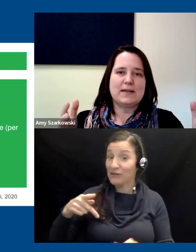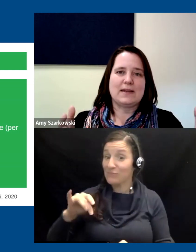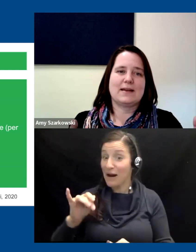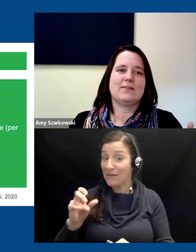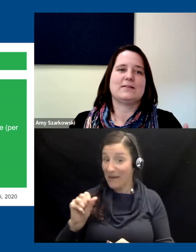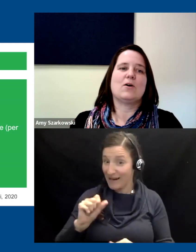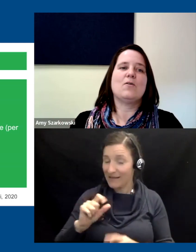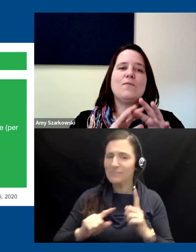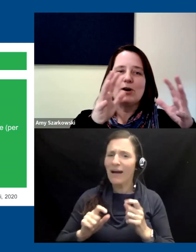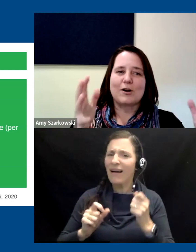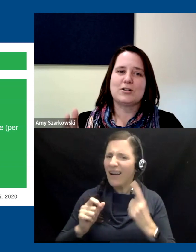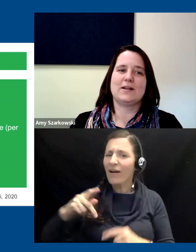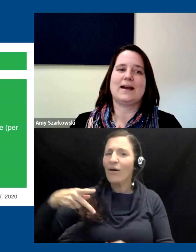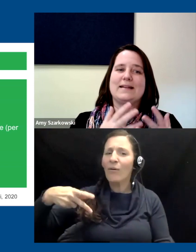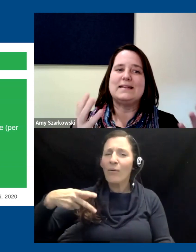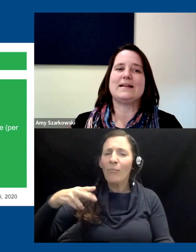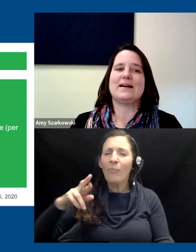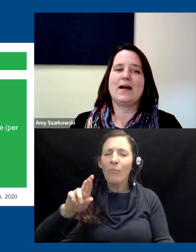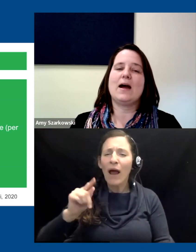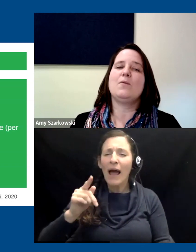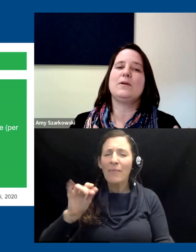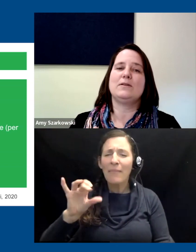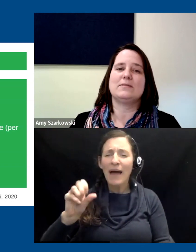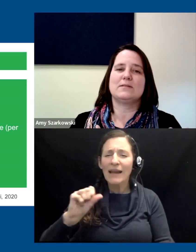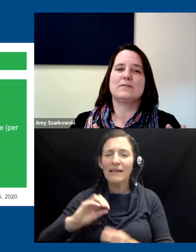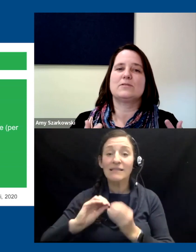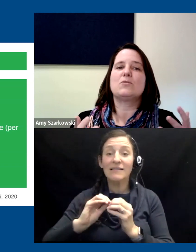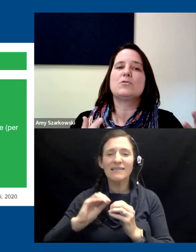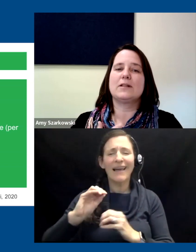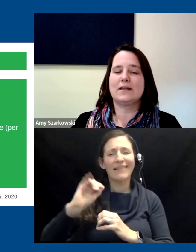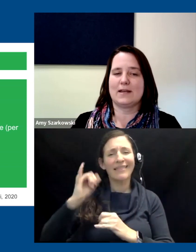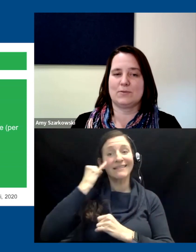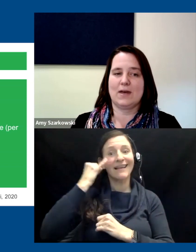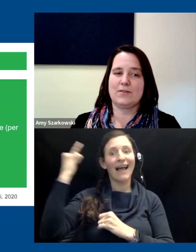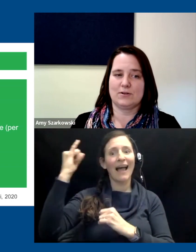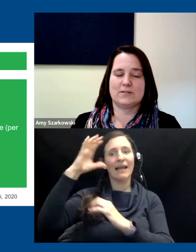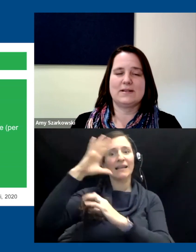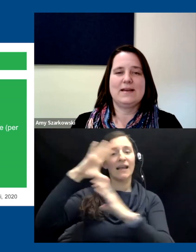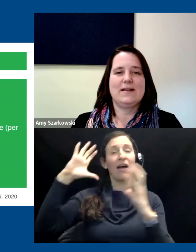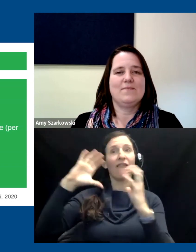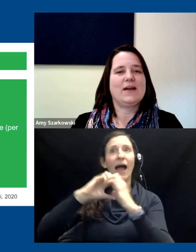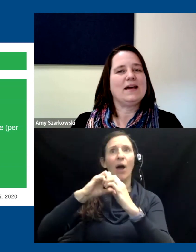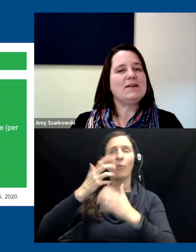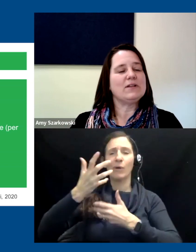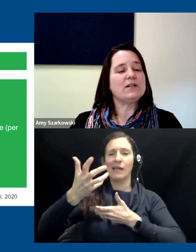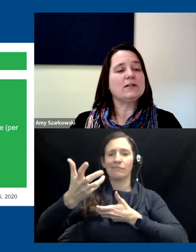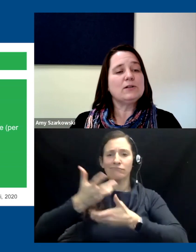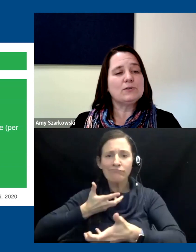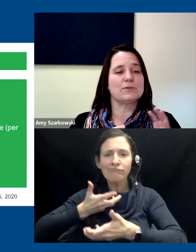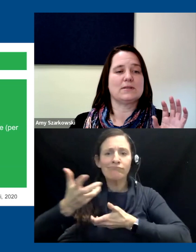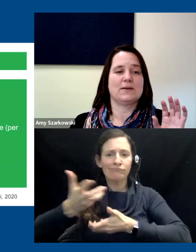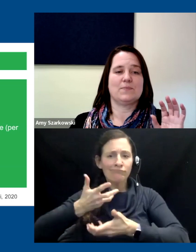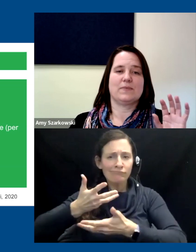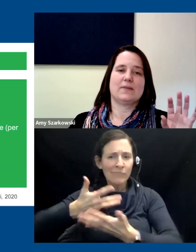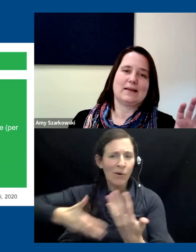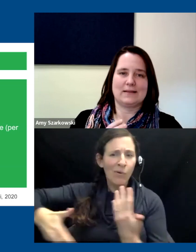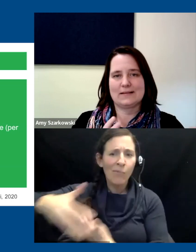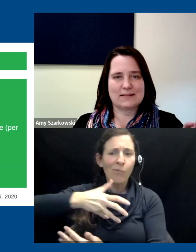pragmatics being this overarching idea of how we socially engage with others that kind of